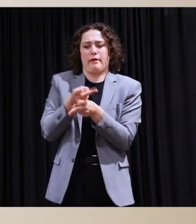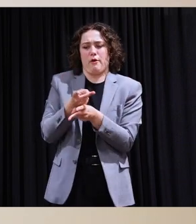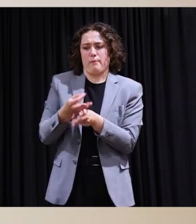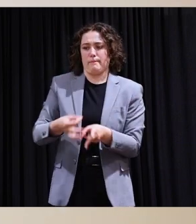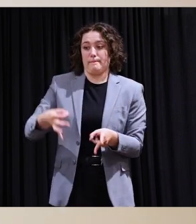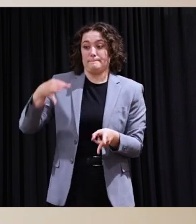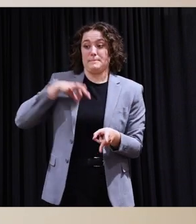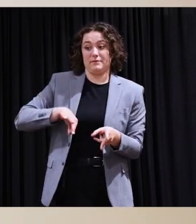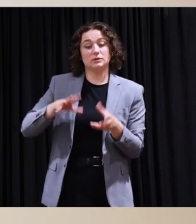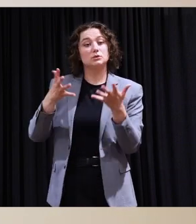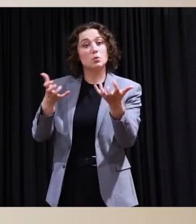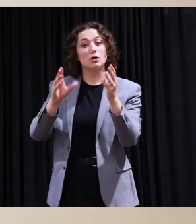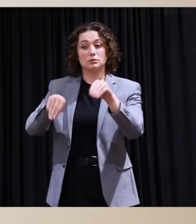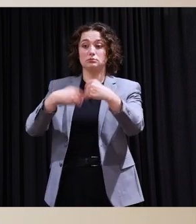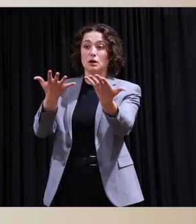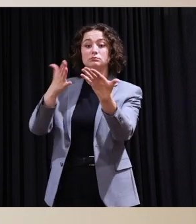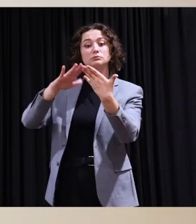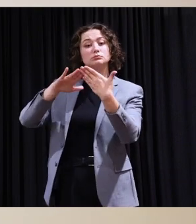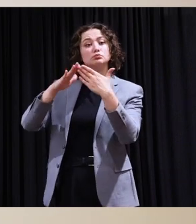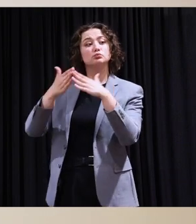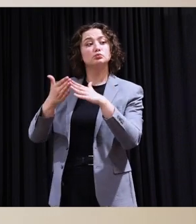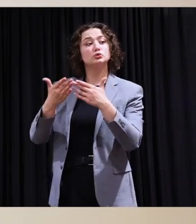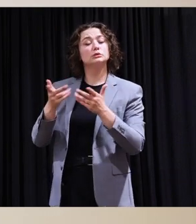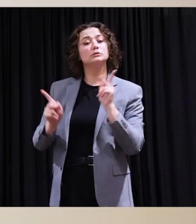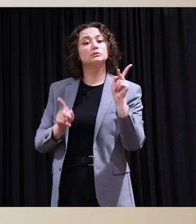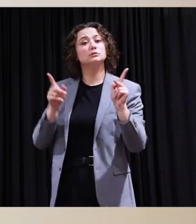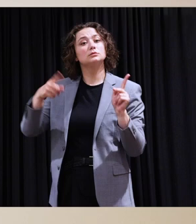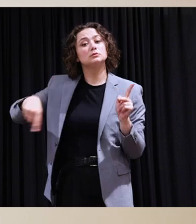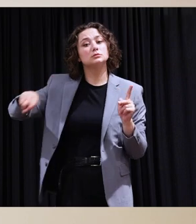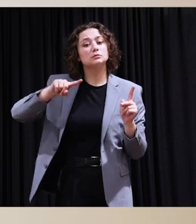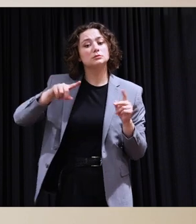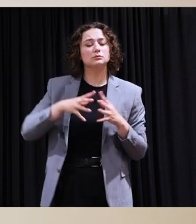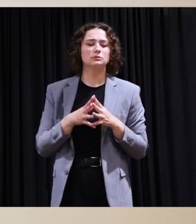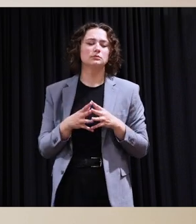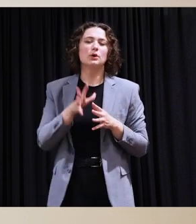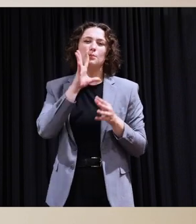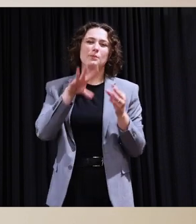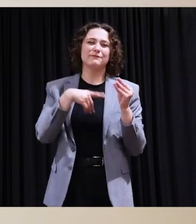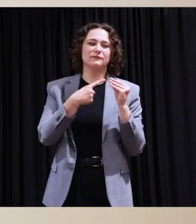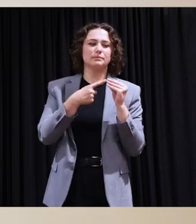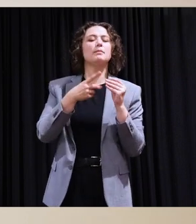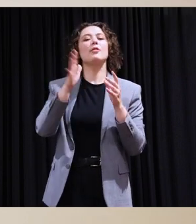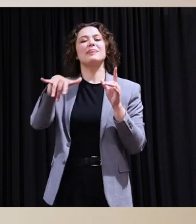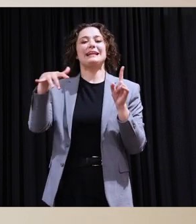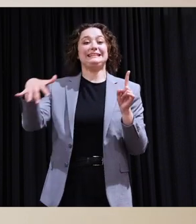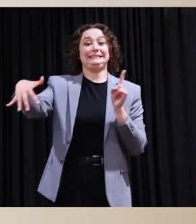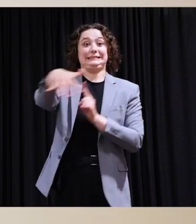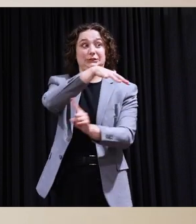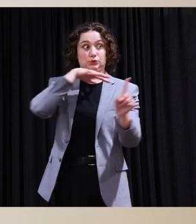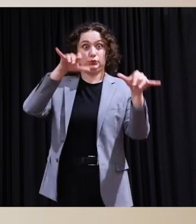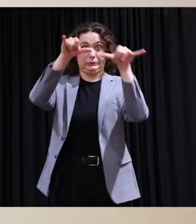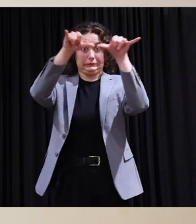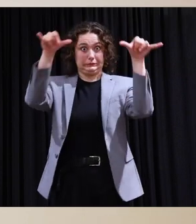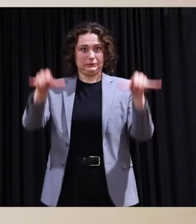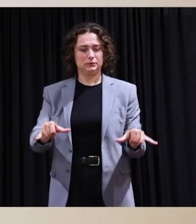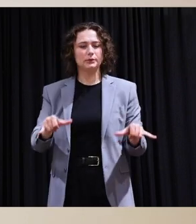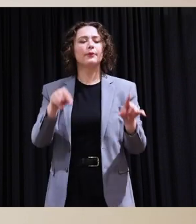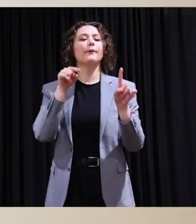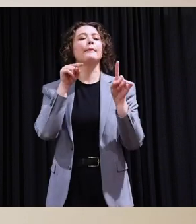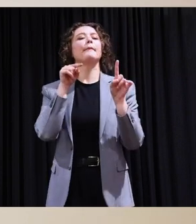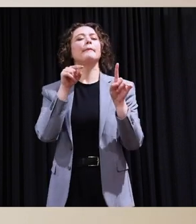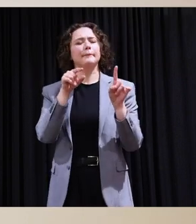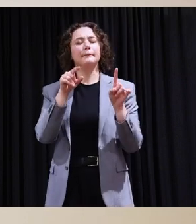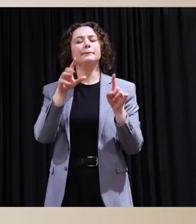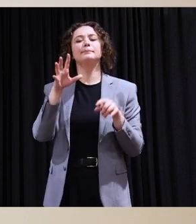benefits that you want to provide to community residents. So again, it provides that ecosystem that Brianna's talking about, where we're not looking after the fact to